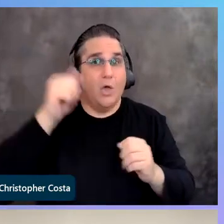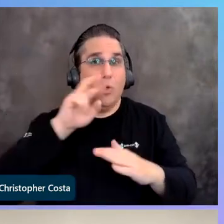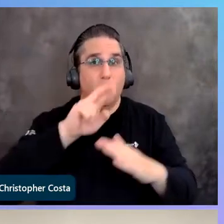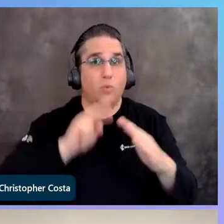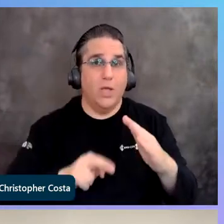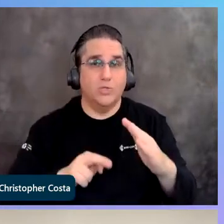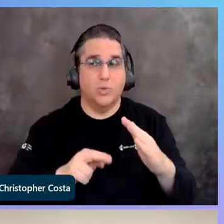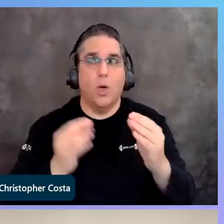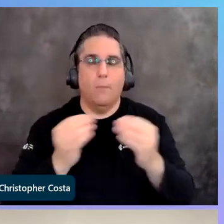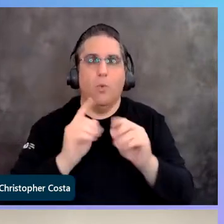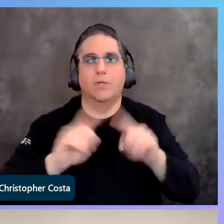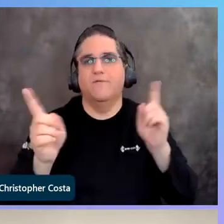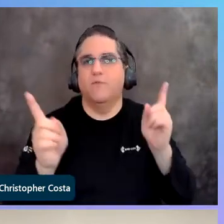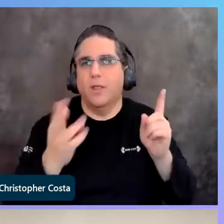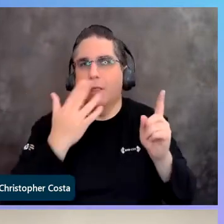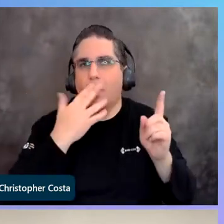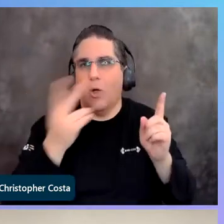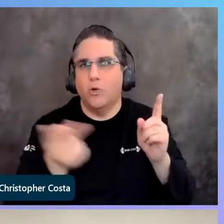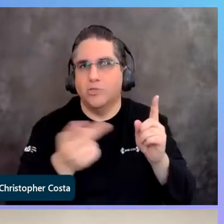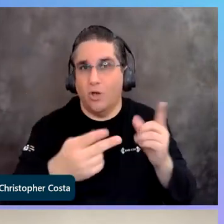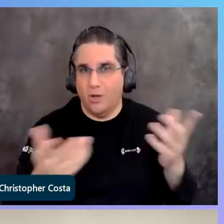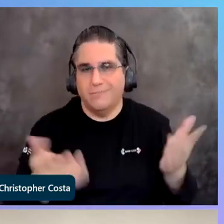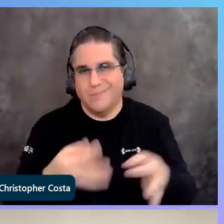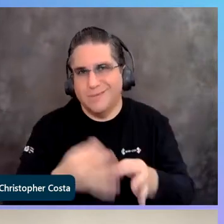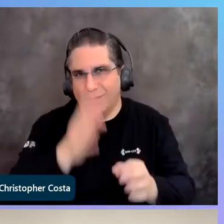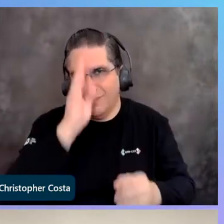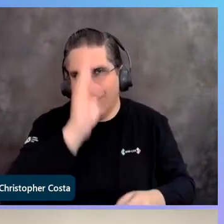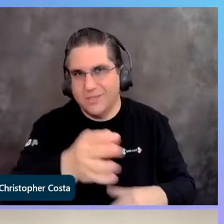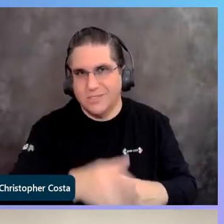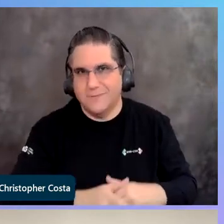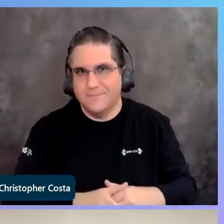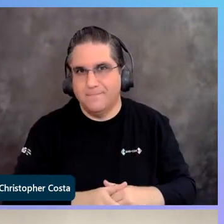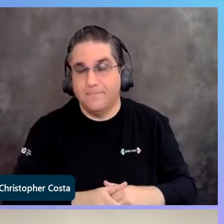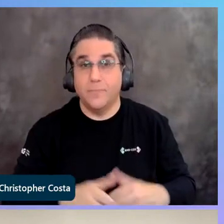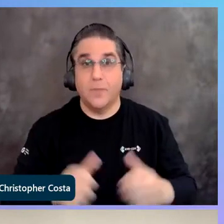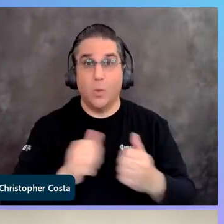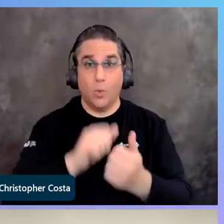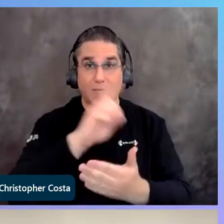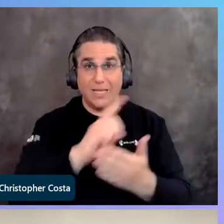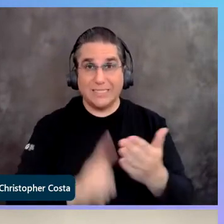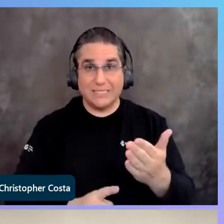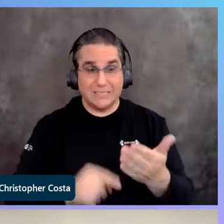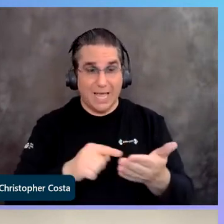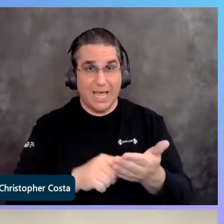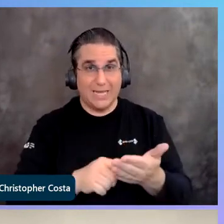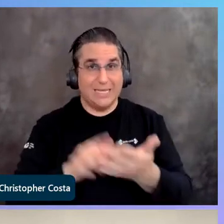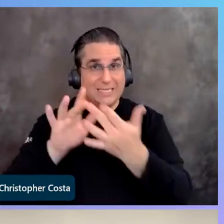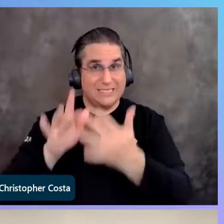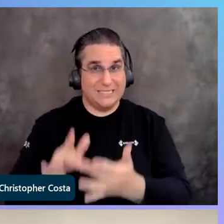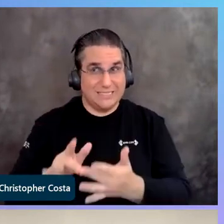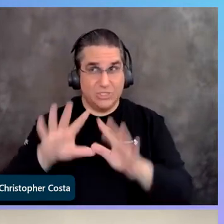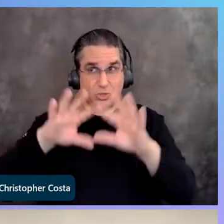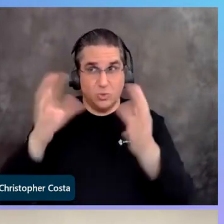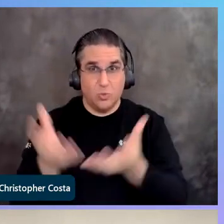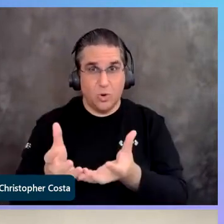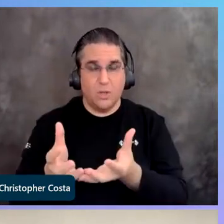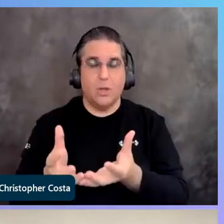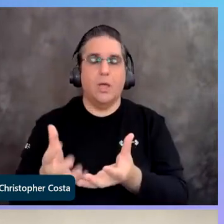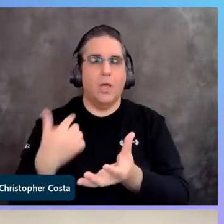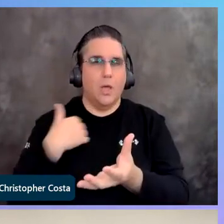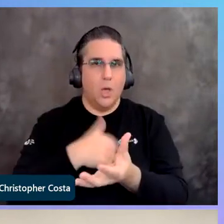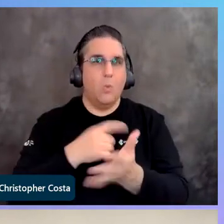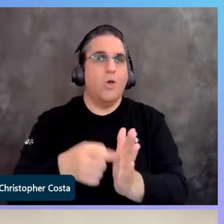a plain and simple way to say it. And in the world of digital design, there are certain ratios we're required to, or at